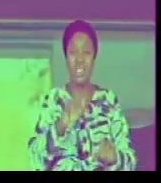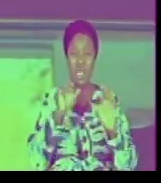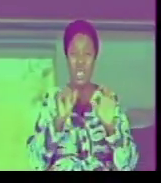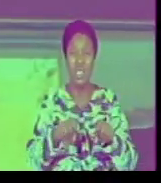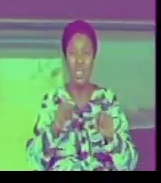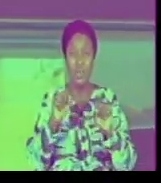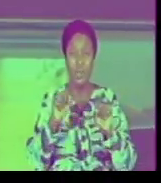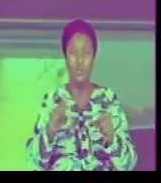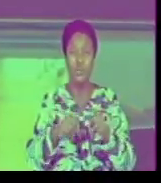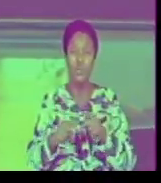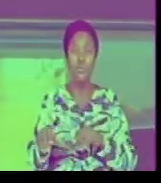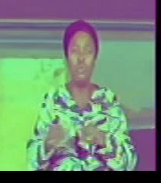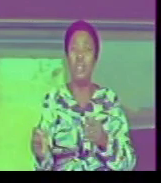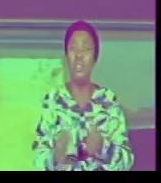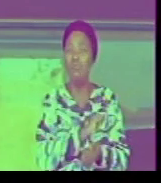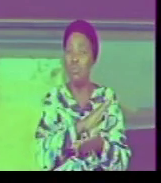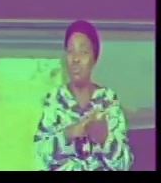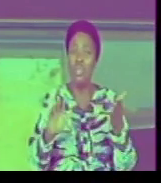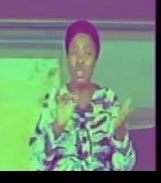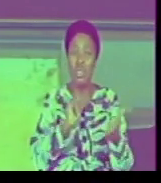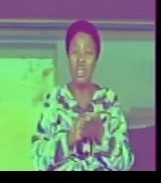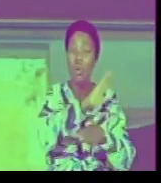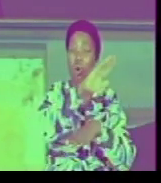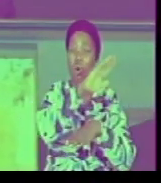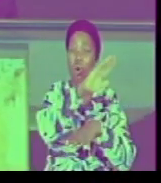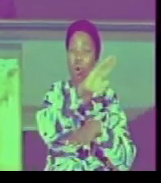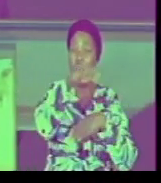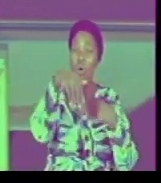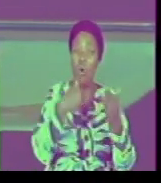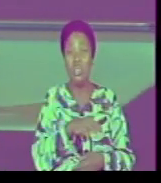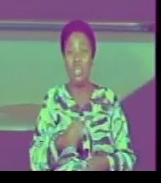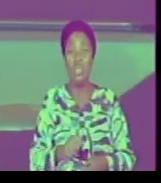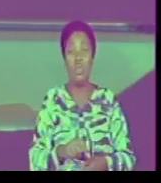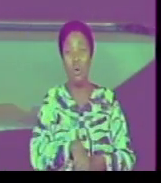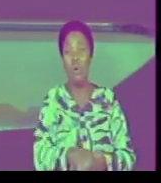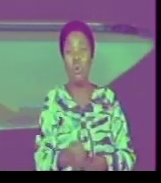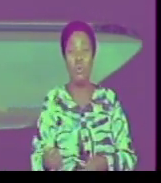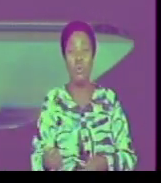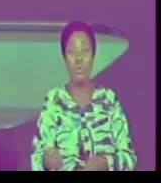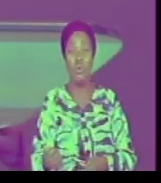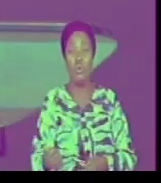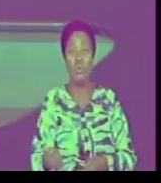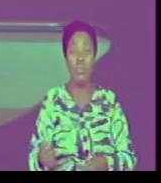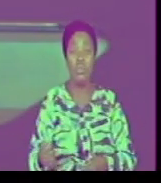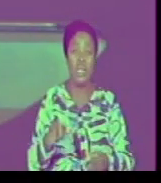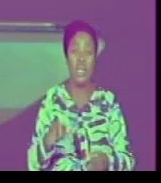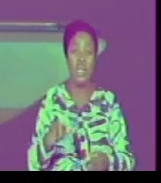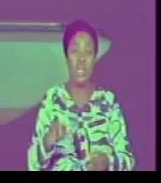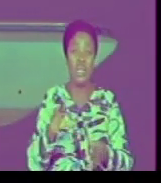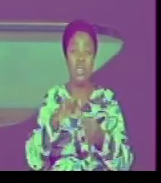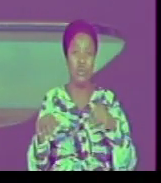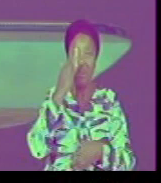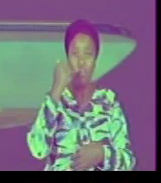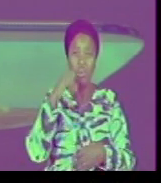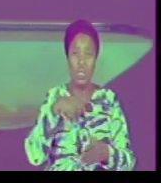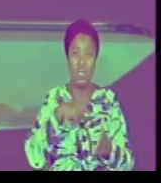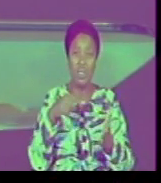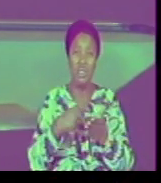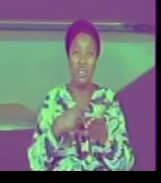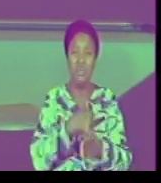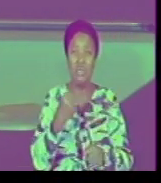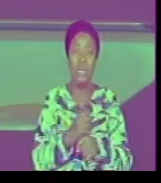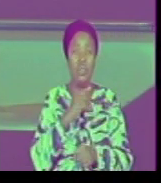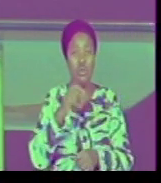damage that all the other spirits would have done. That's why this year, you understand, anywhere you go, anywhere